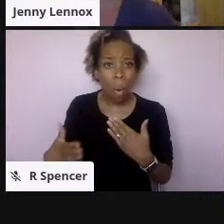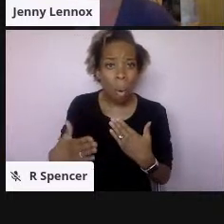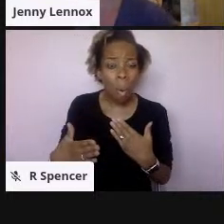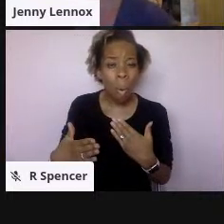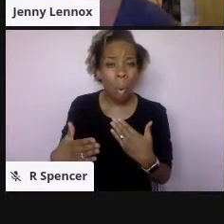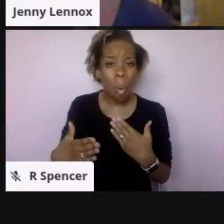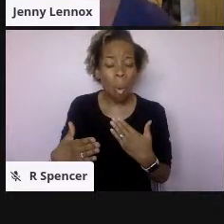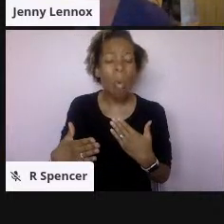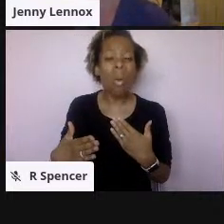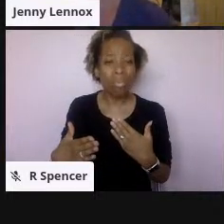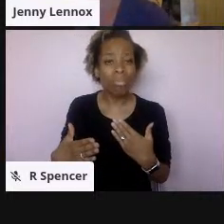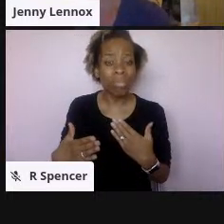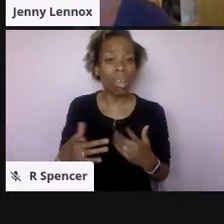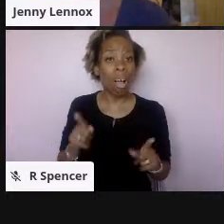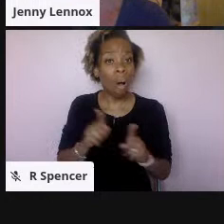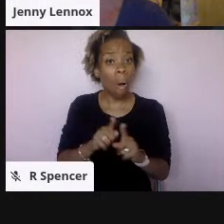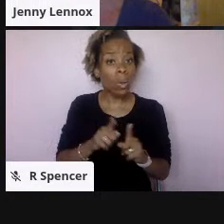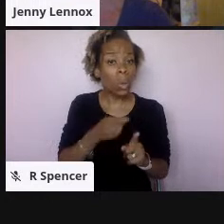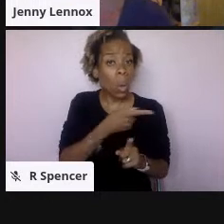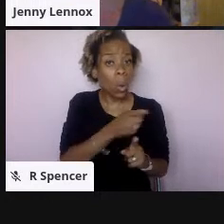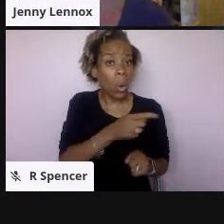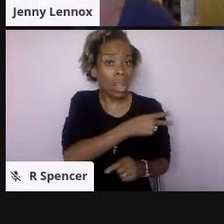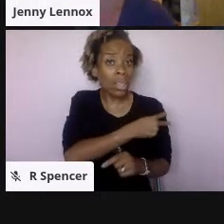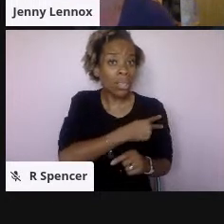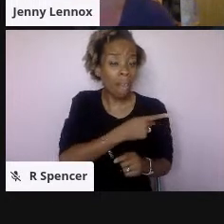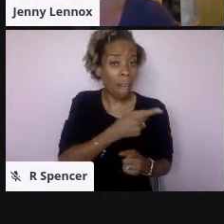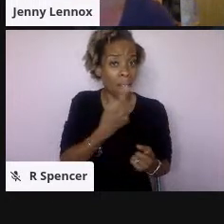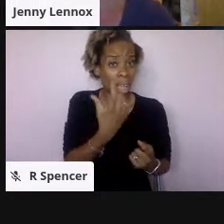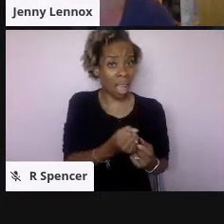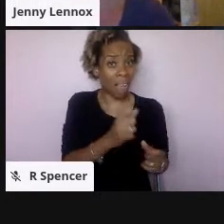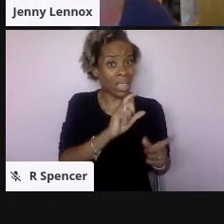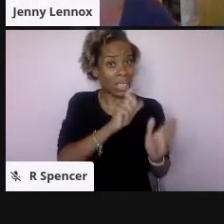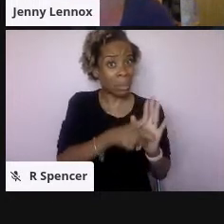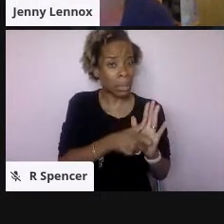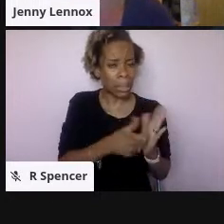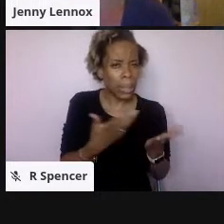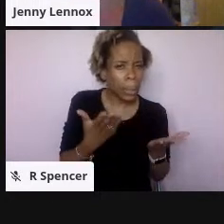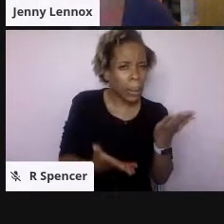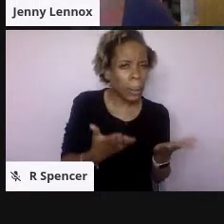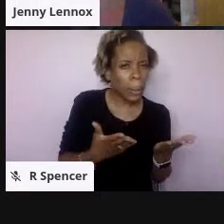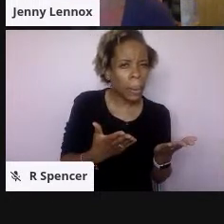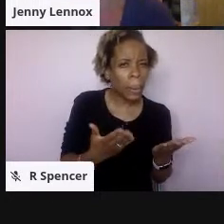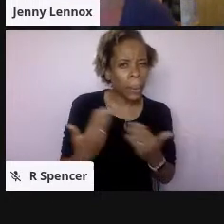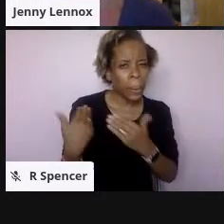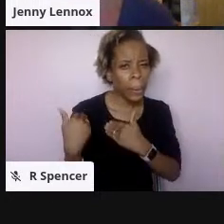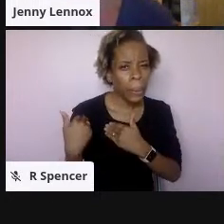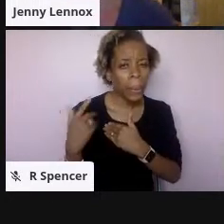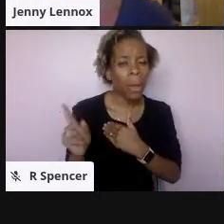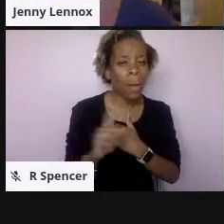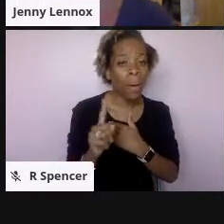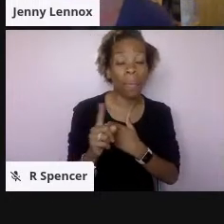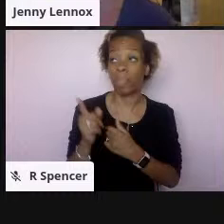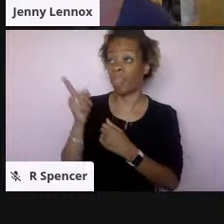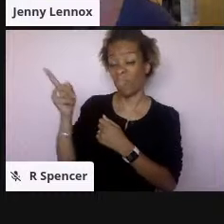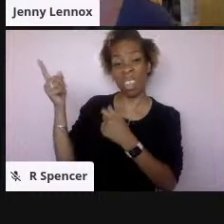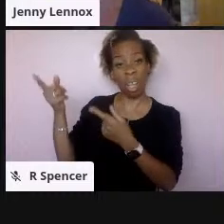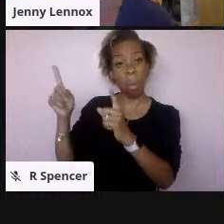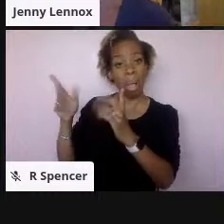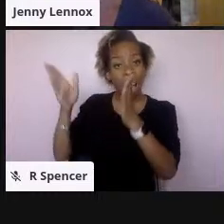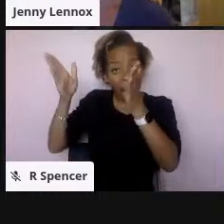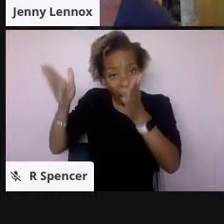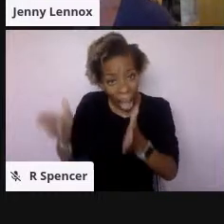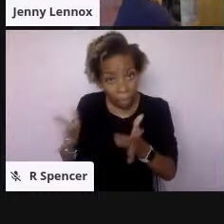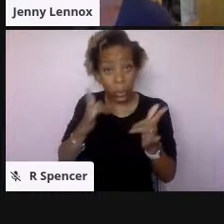obviously staff who have disabilities as well, what kind of position are we putting them in? The employer has an obligation to health and safety legislation to be making sure they're safe at